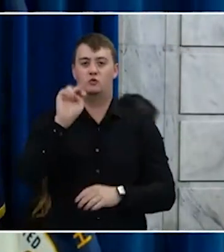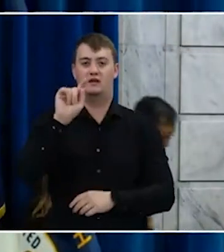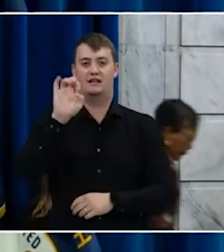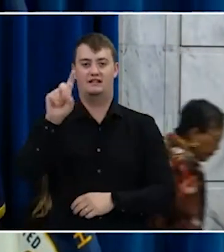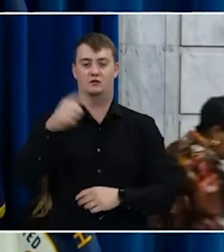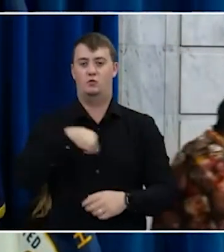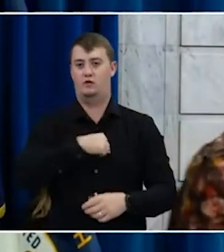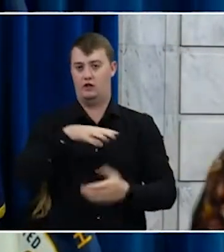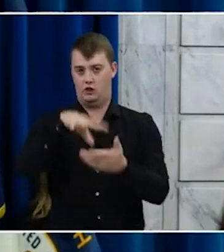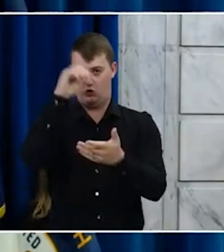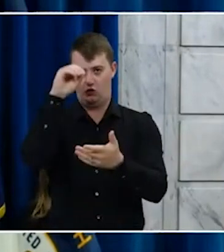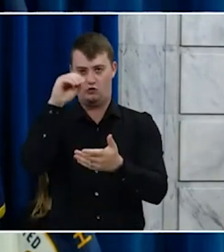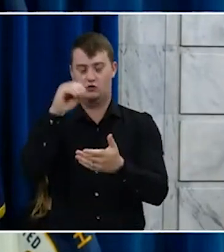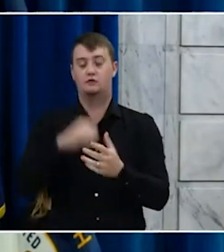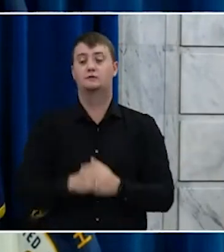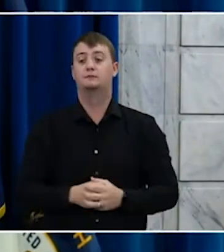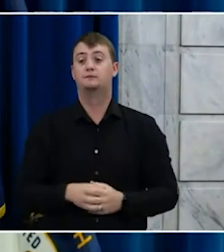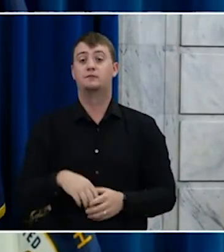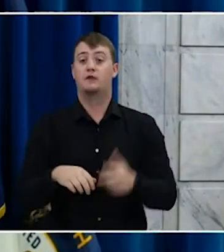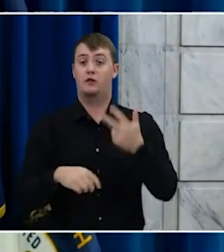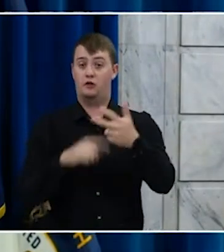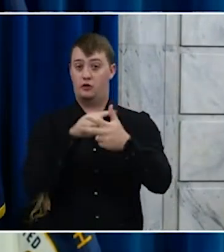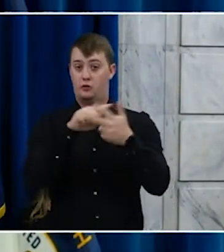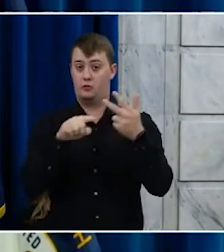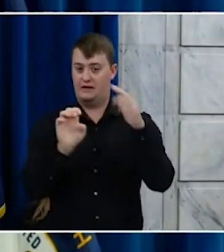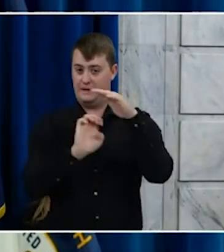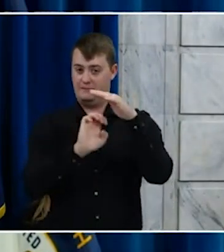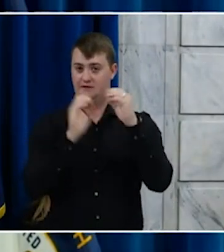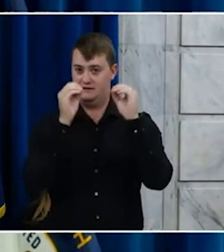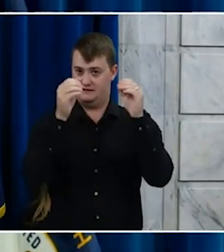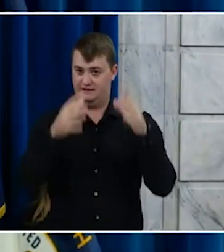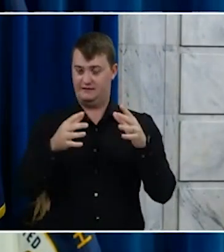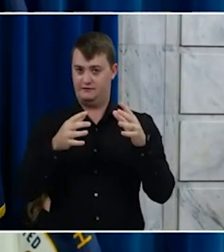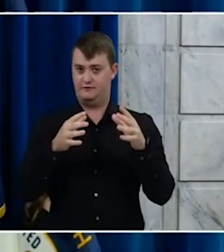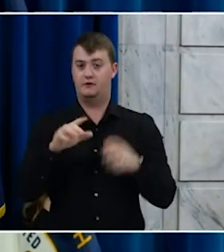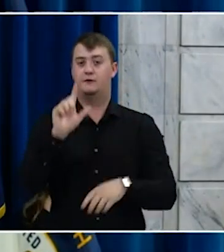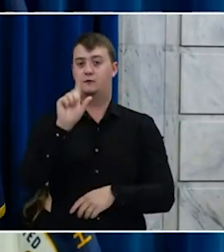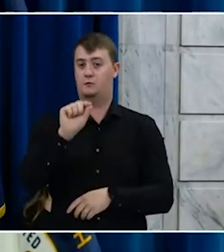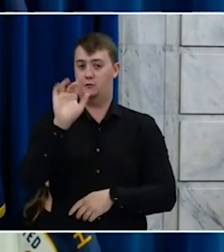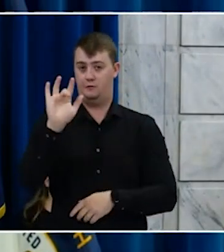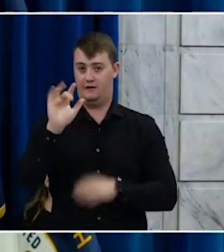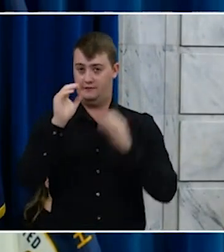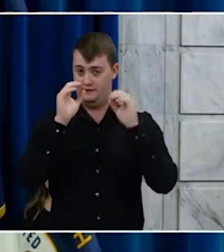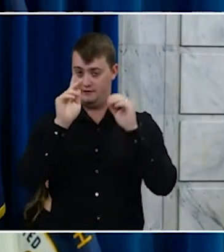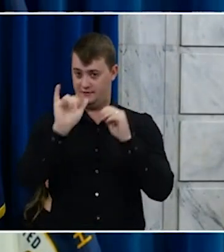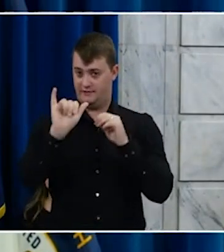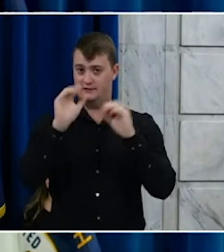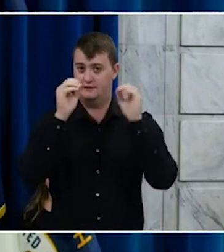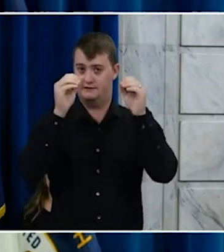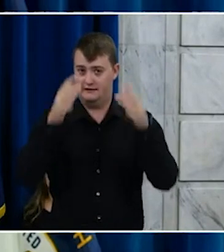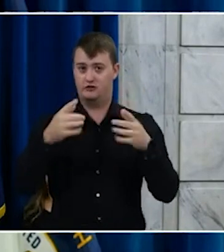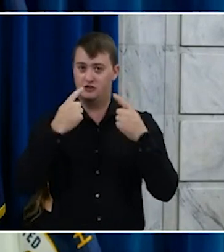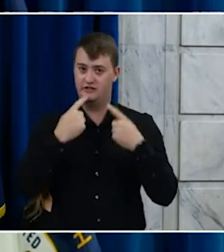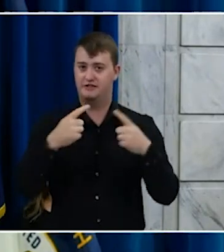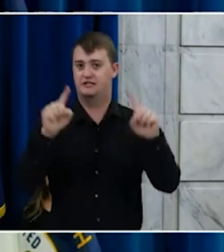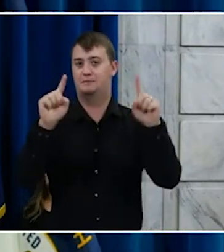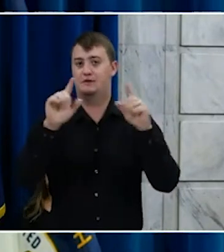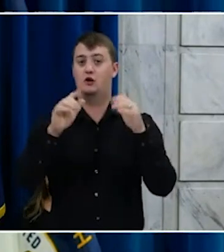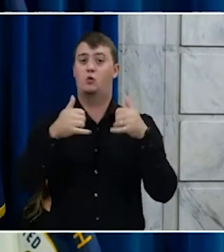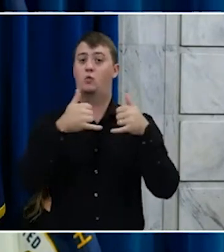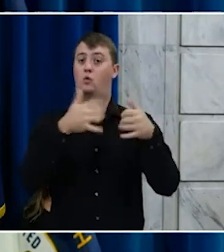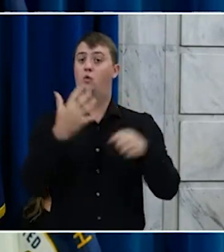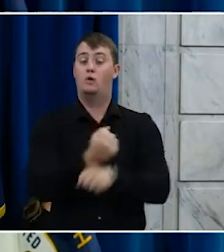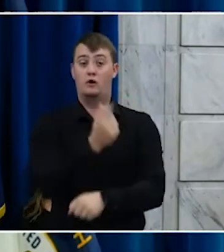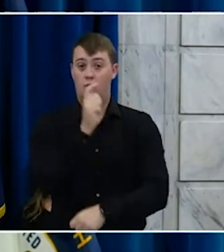earlier. Our 3 elementary teachers named 2025 Kentucky Teacher Achievement Award